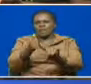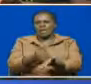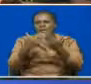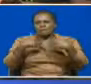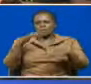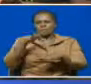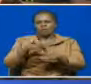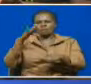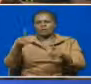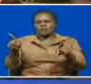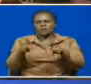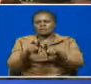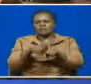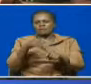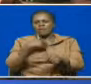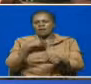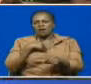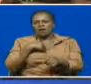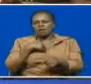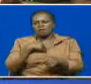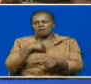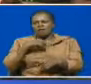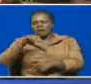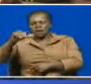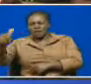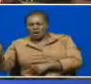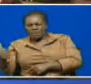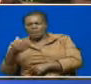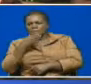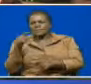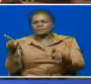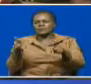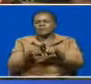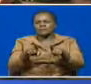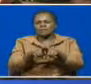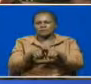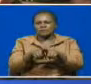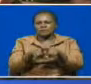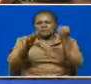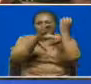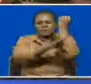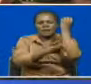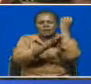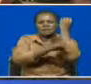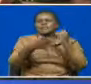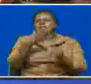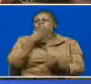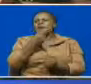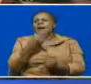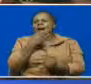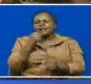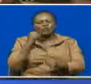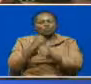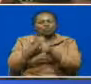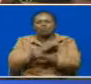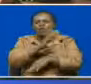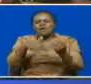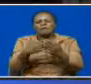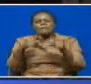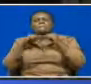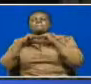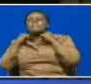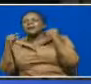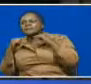And across me, we have Joseph Kabochi, who is also known as Countryman. He is a jack of all trades. He's a